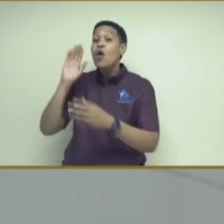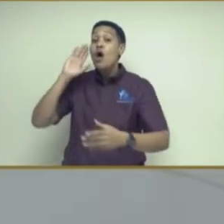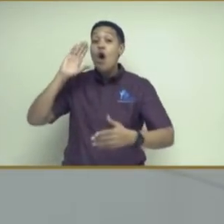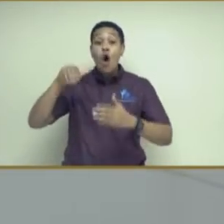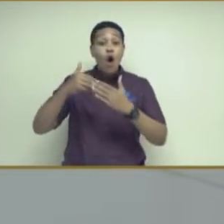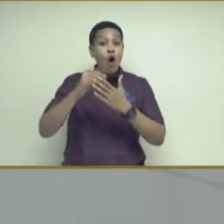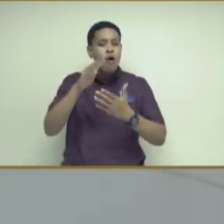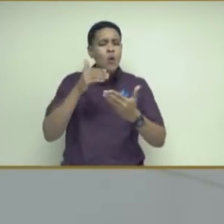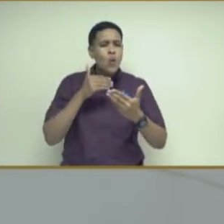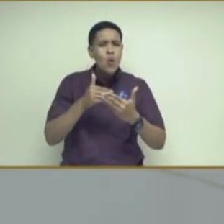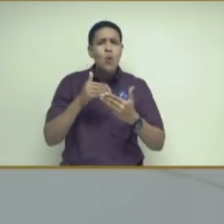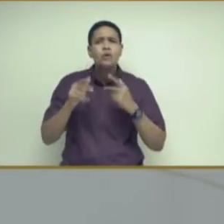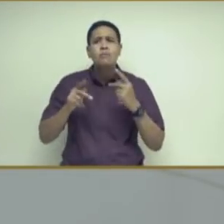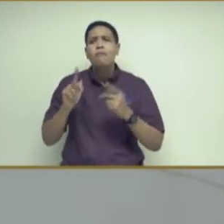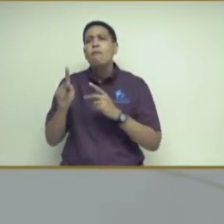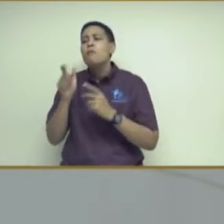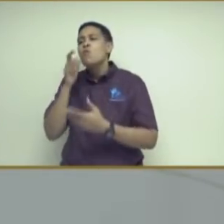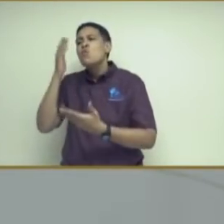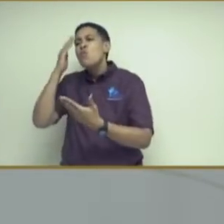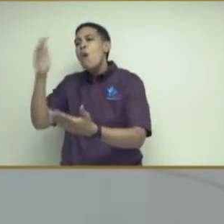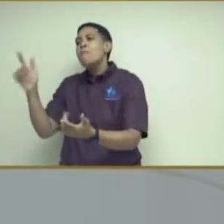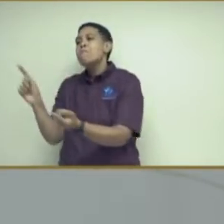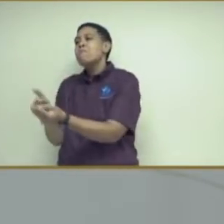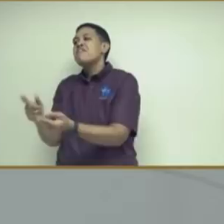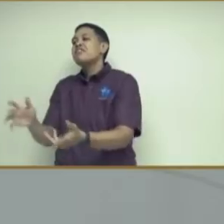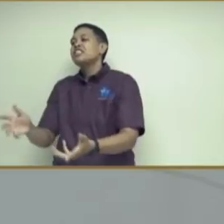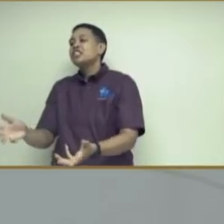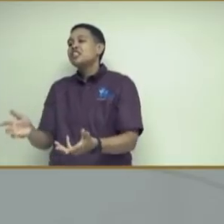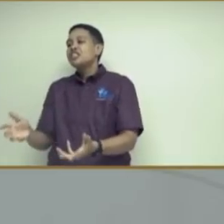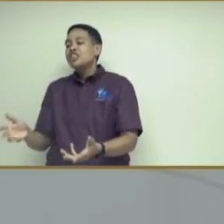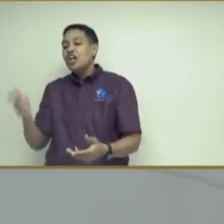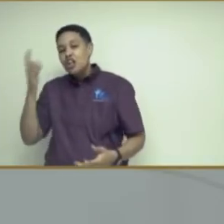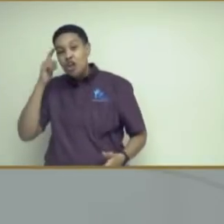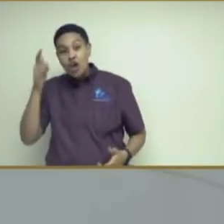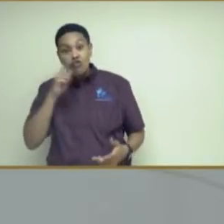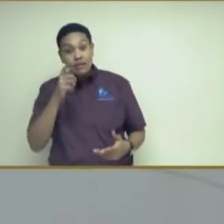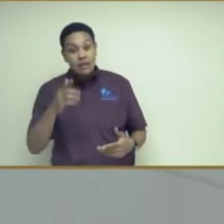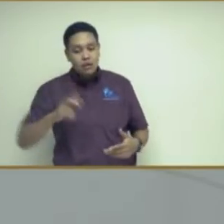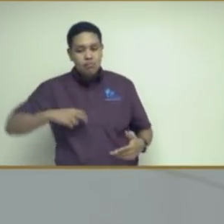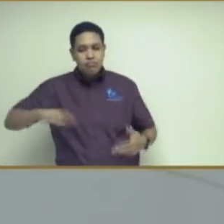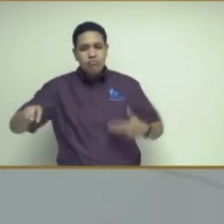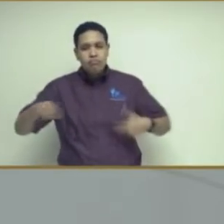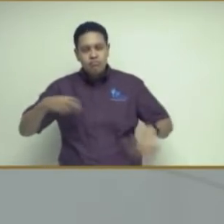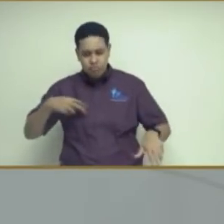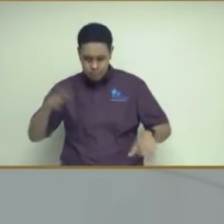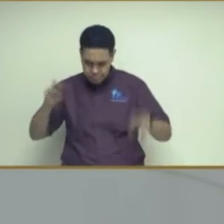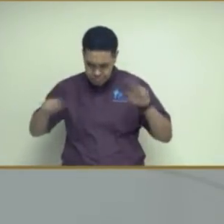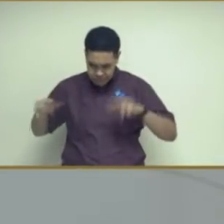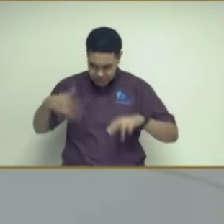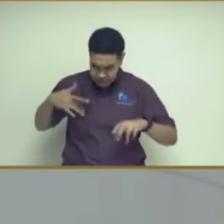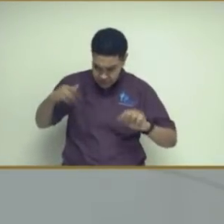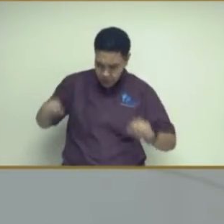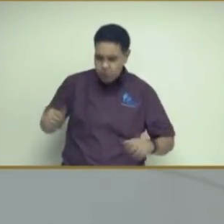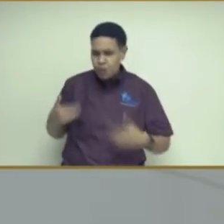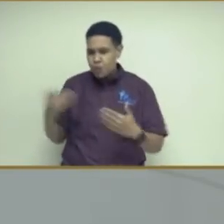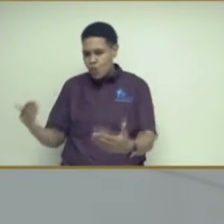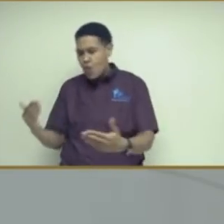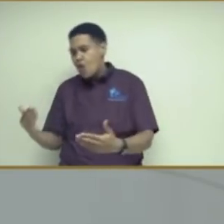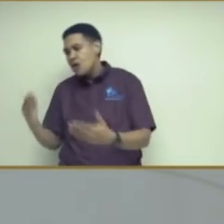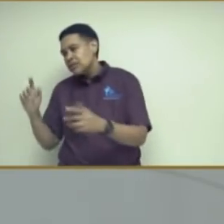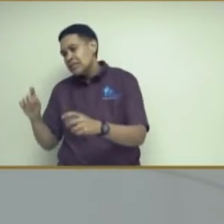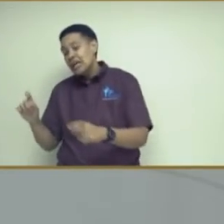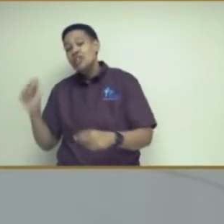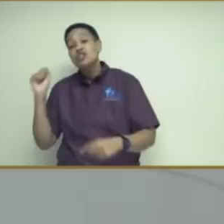contacts or persons that he would have come in contact where we would have thought that there would have been transmission. All of that has resulted